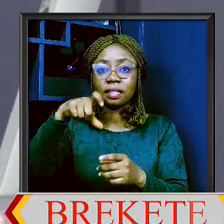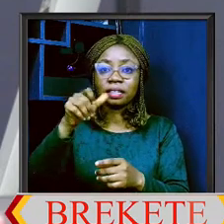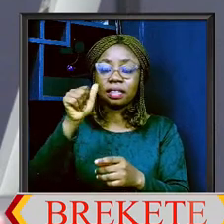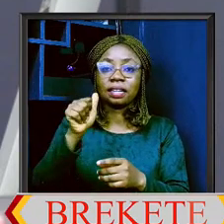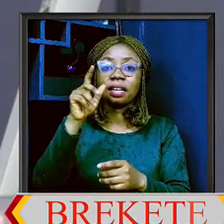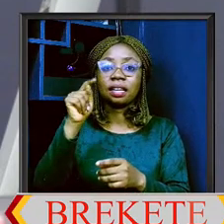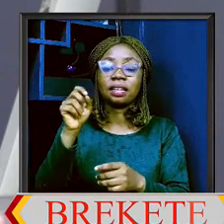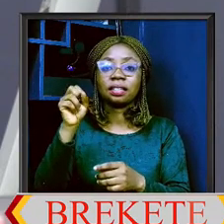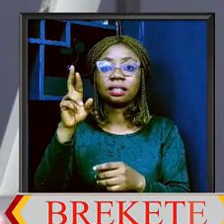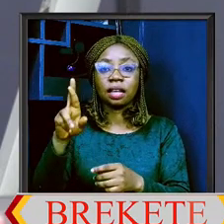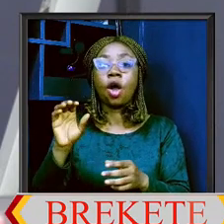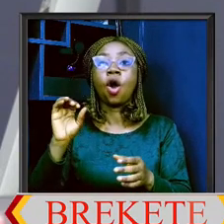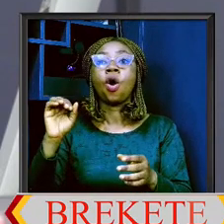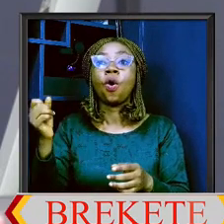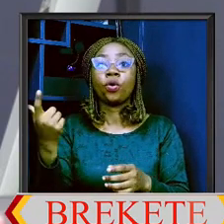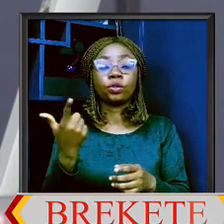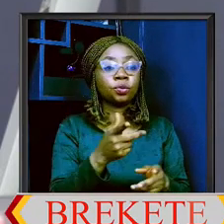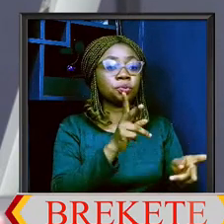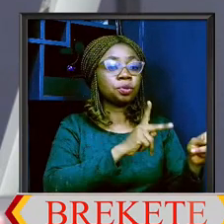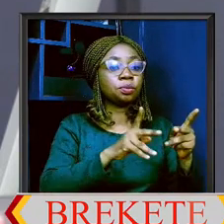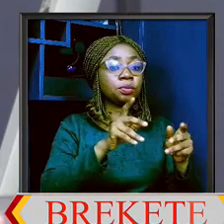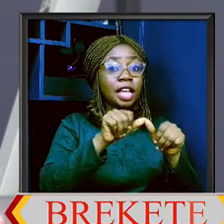people agent